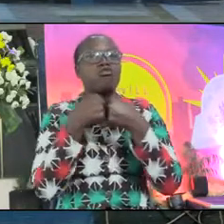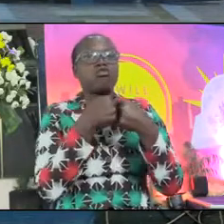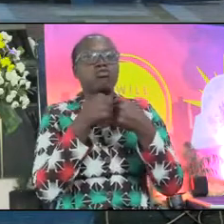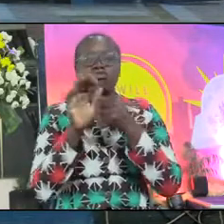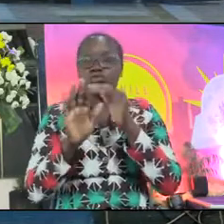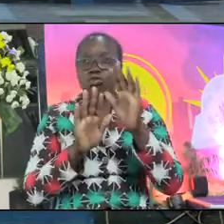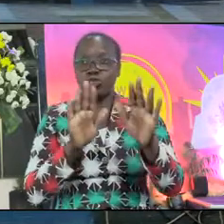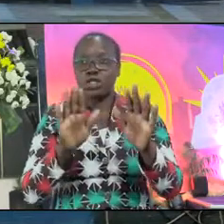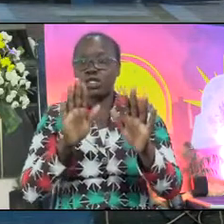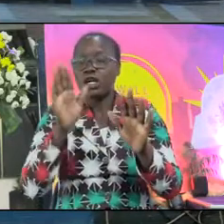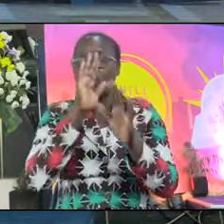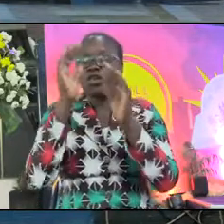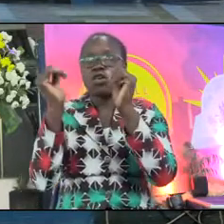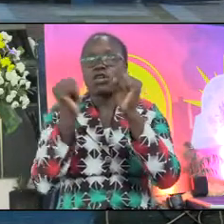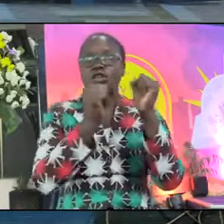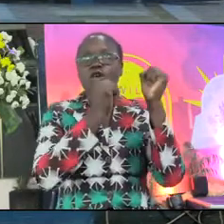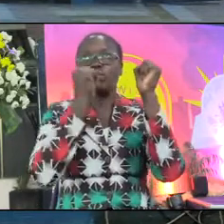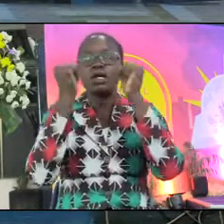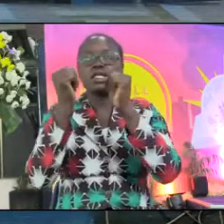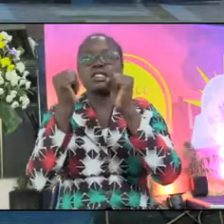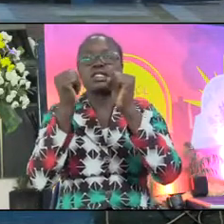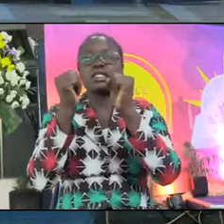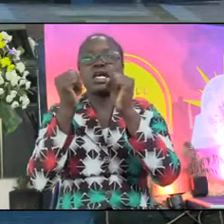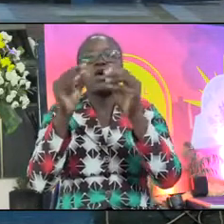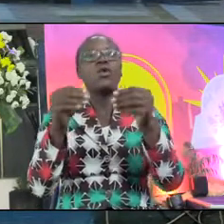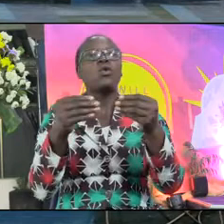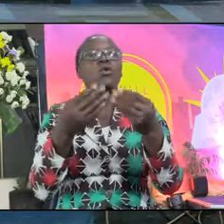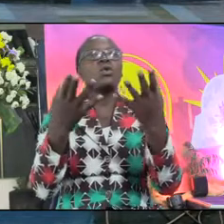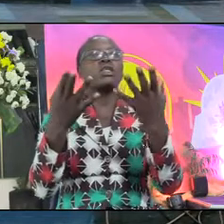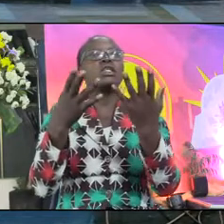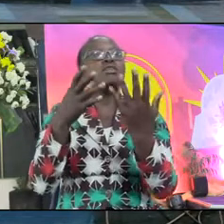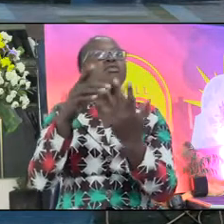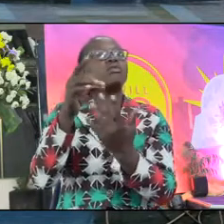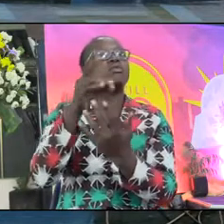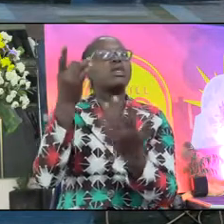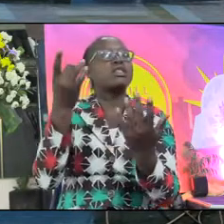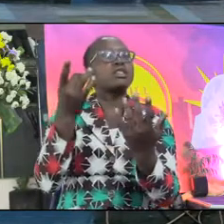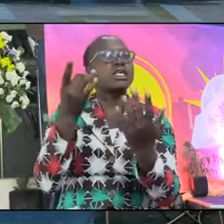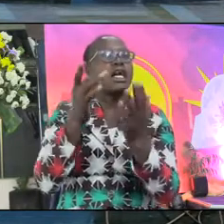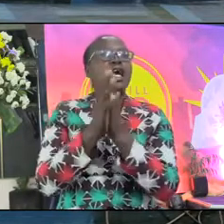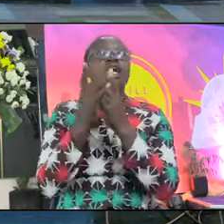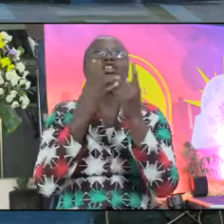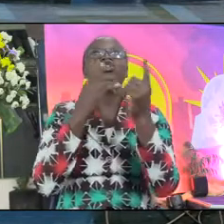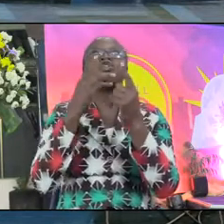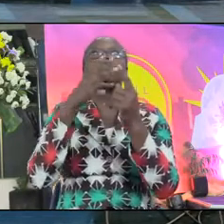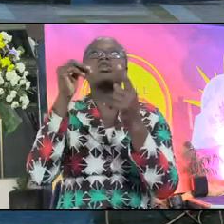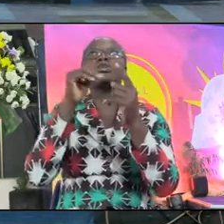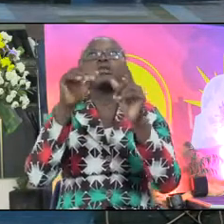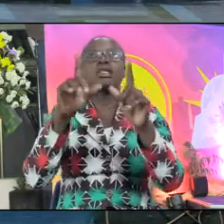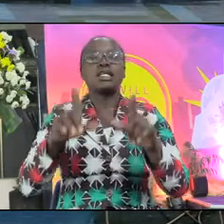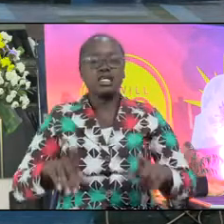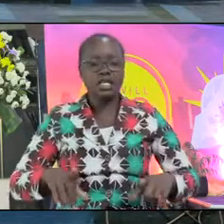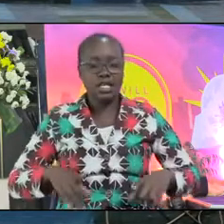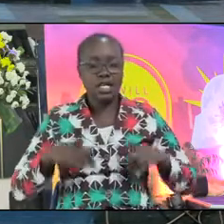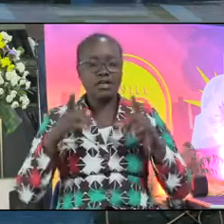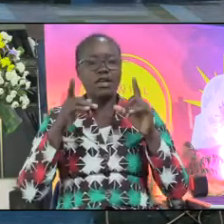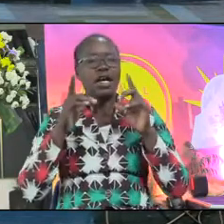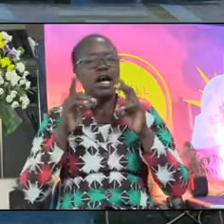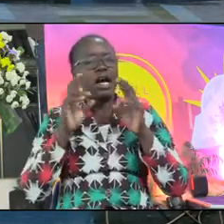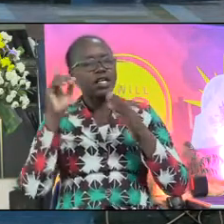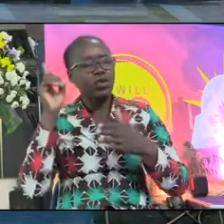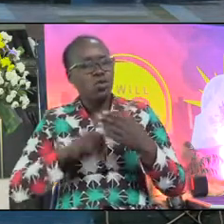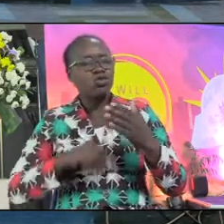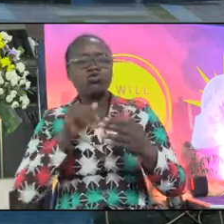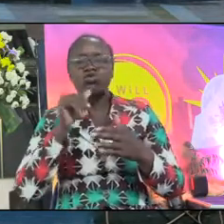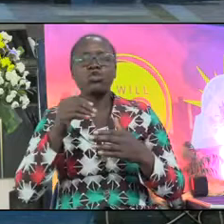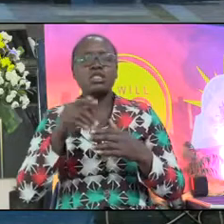storm, God, Almighty God, will give you clarity as what you need in your life. And what you don't